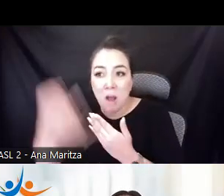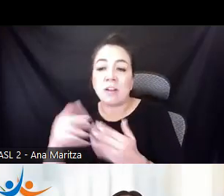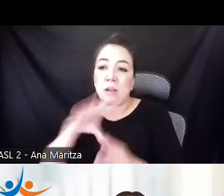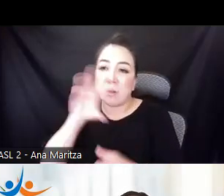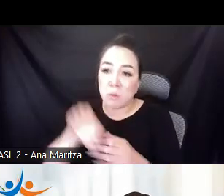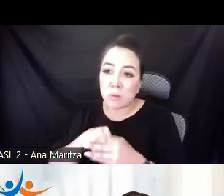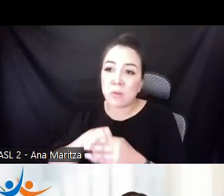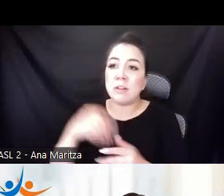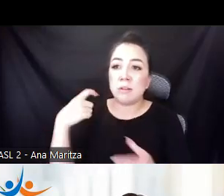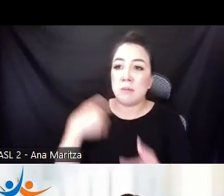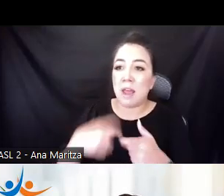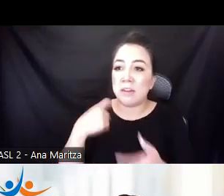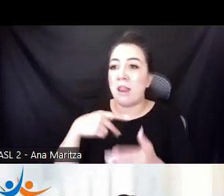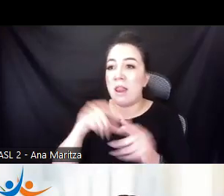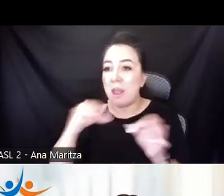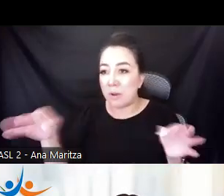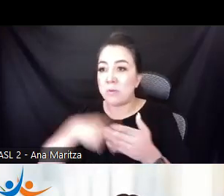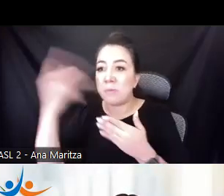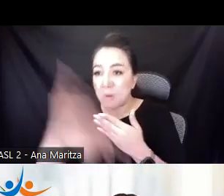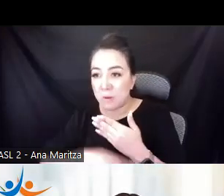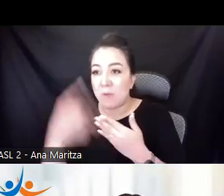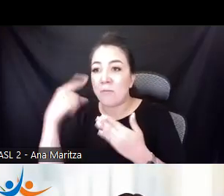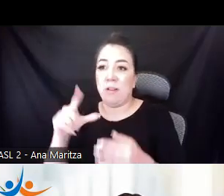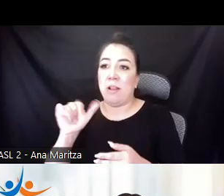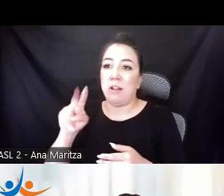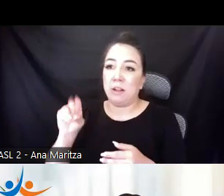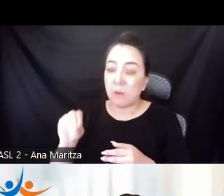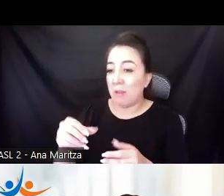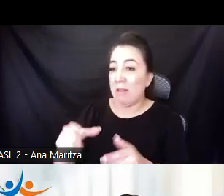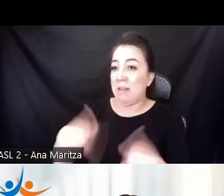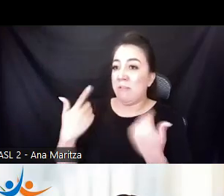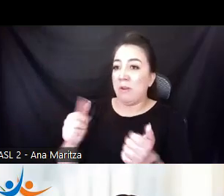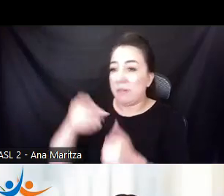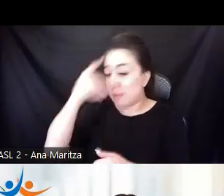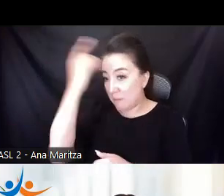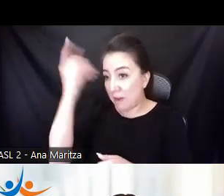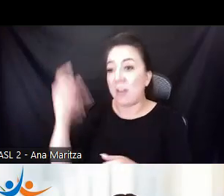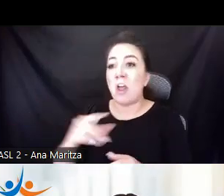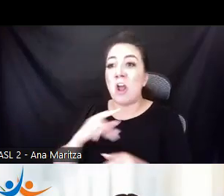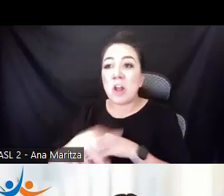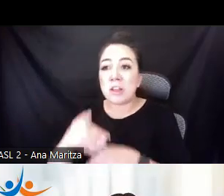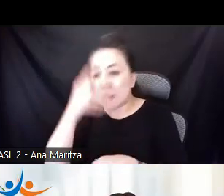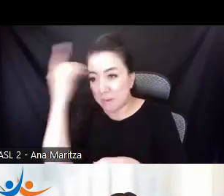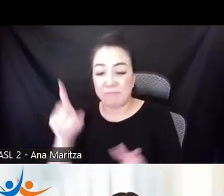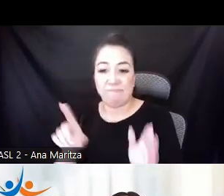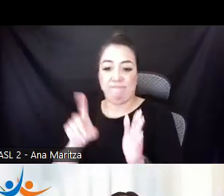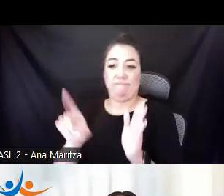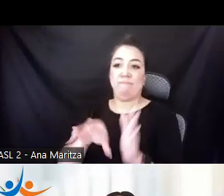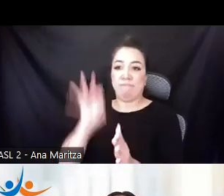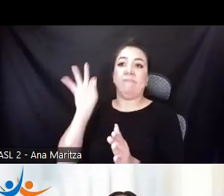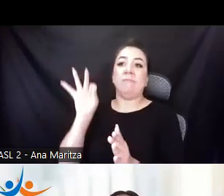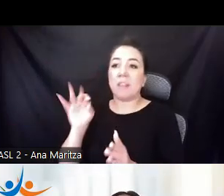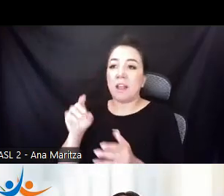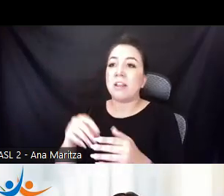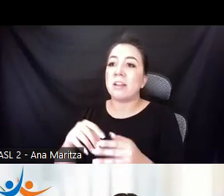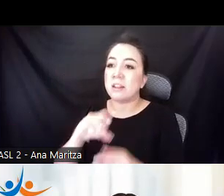a Spanish language program for Latino caregivers of persons living with dementia, early dementia detection and genetic screening